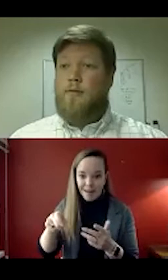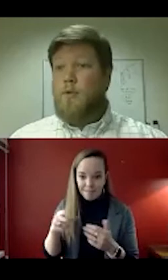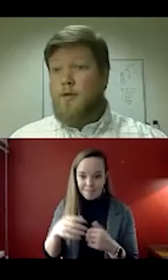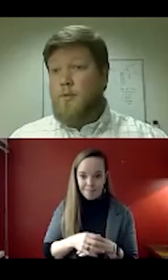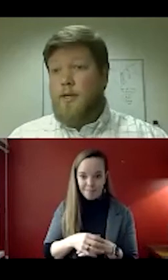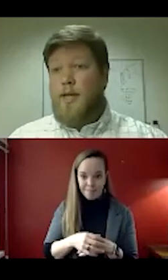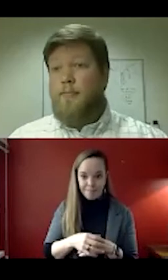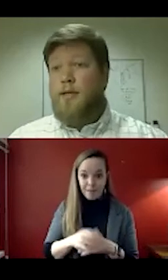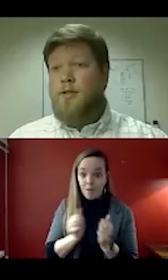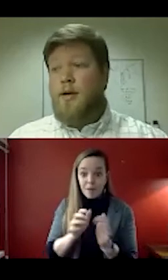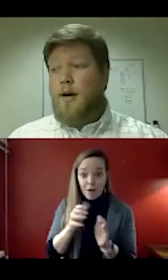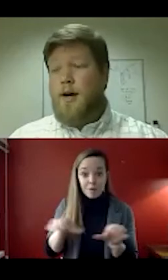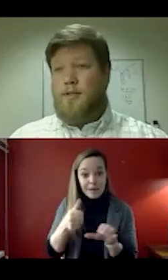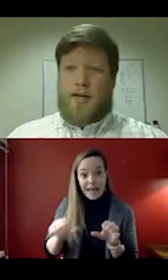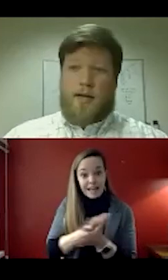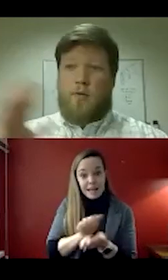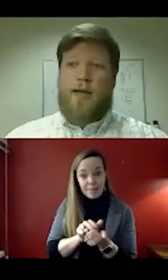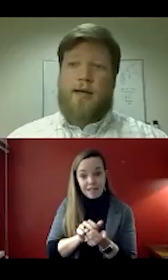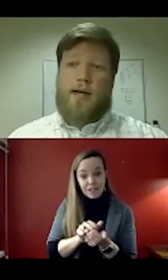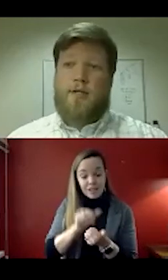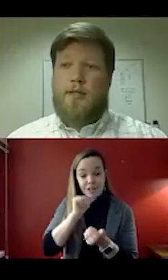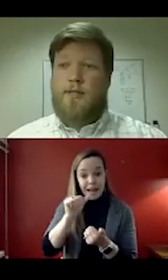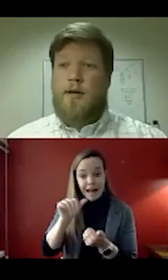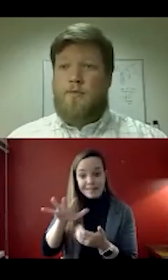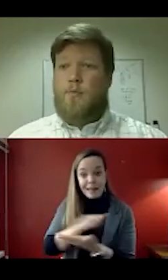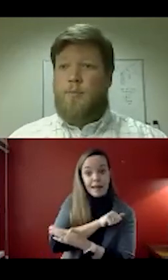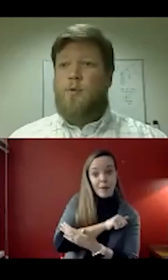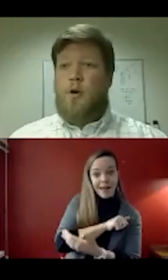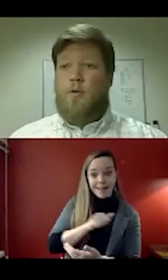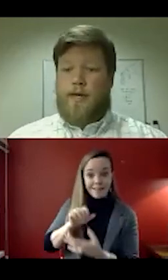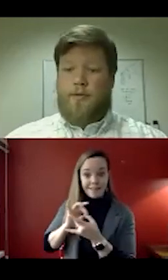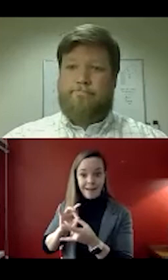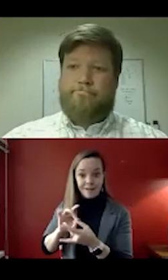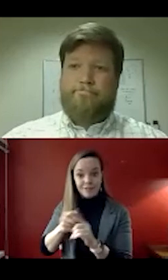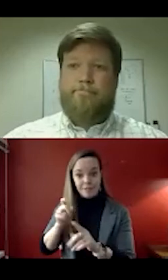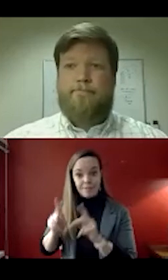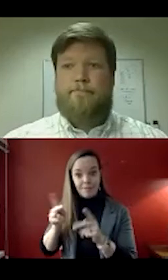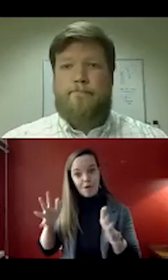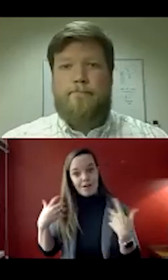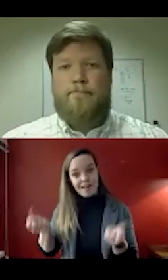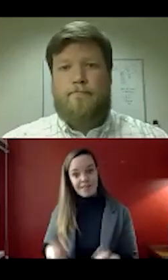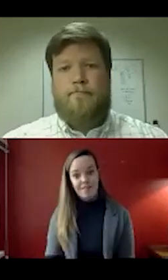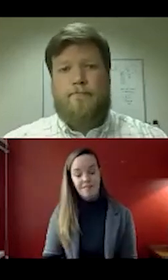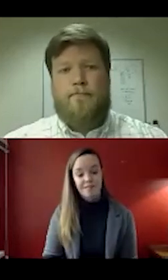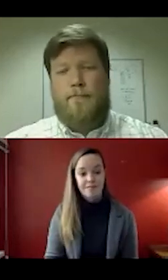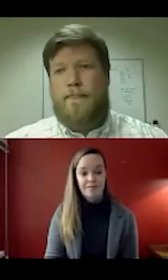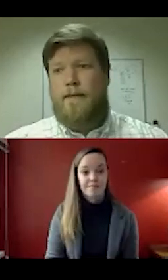rate without doing any damage, taking away connections from the people who were already healthy.